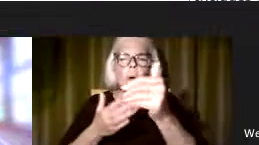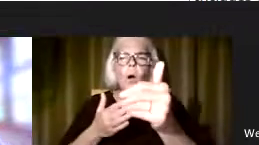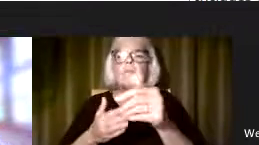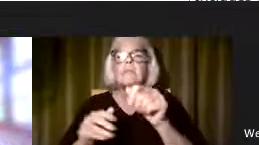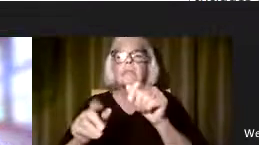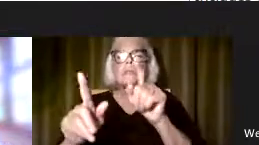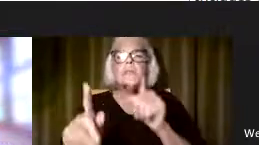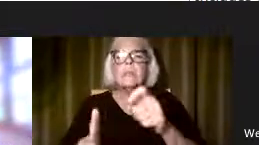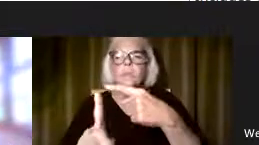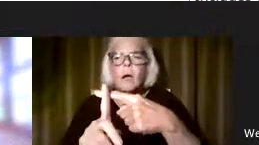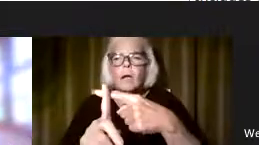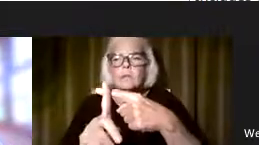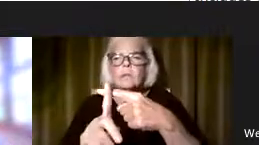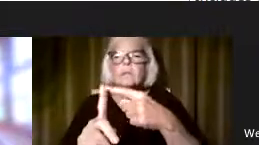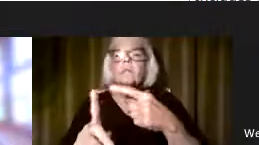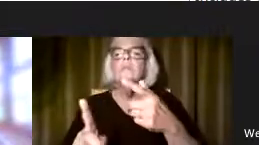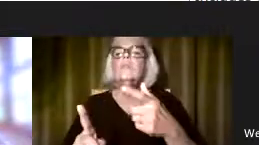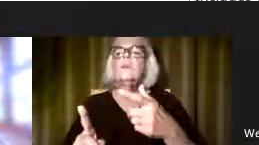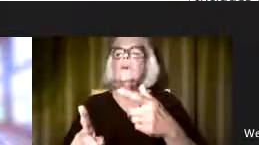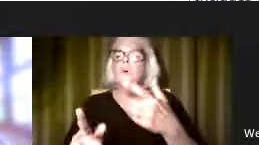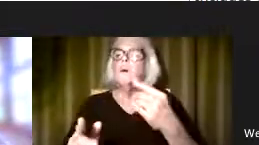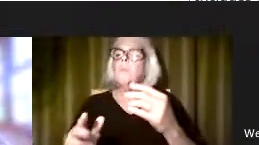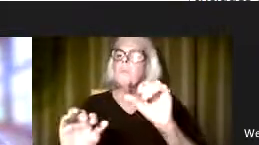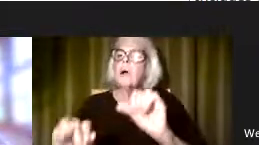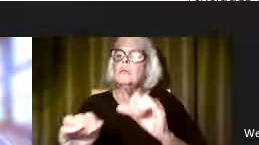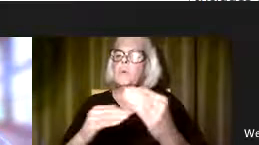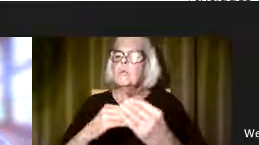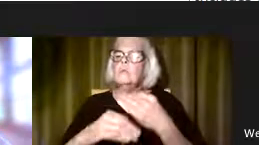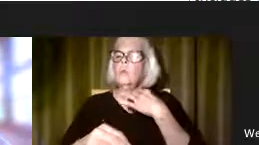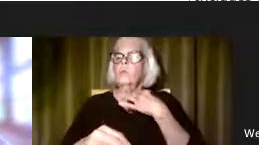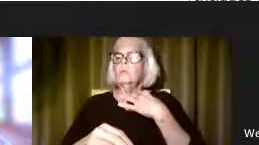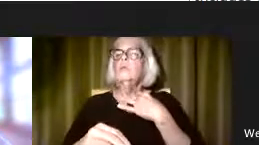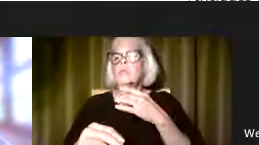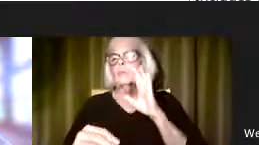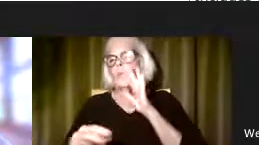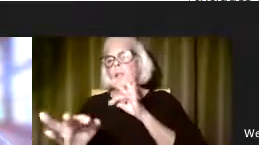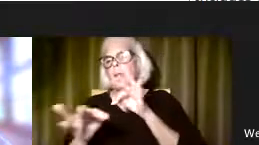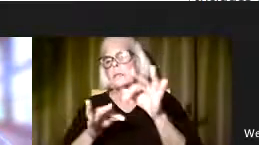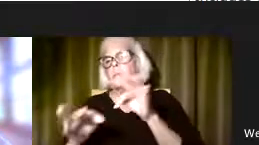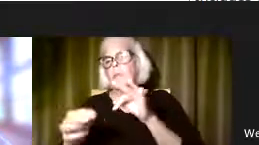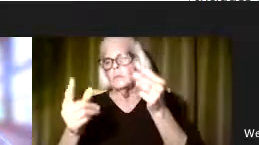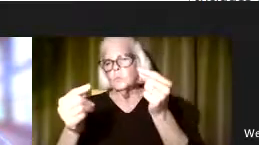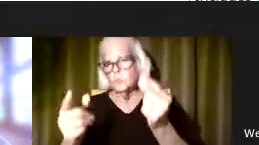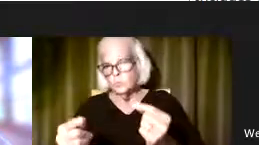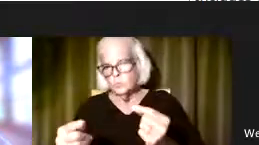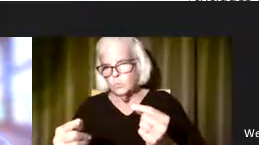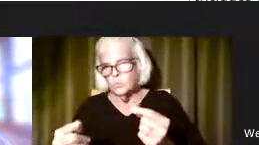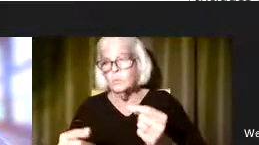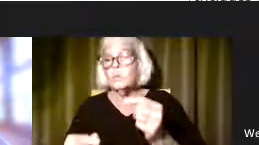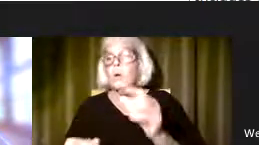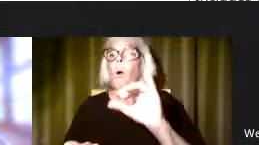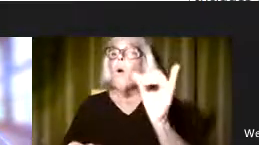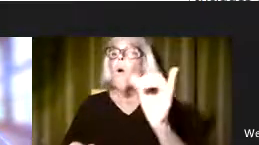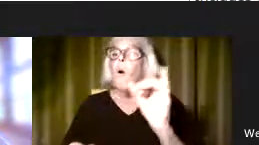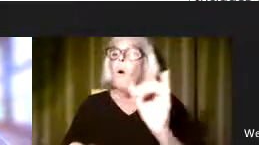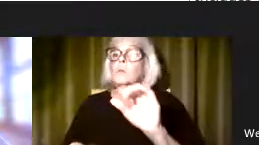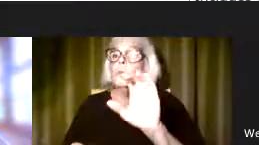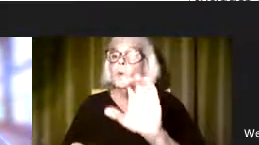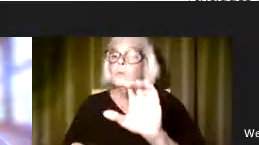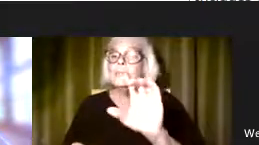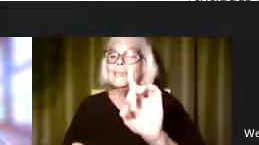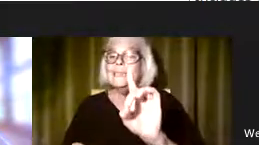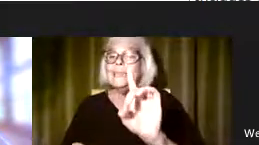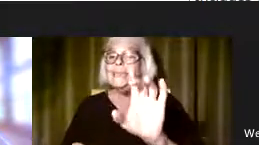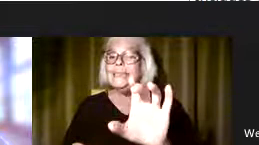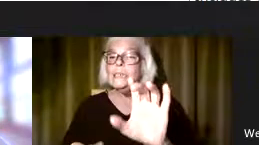The CDC has a 3rd bullet point right now around large gatherings, testing after going to a large gathering.